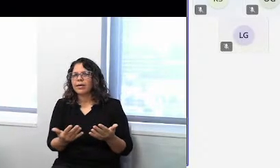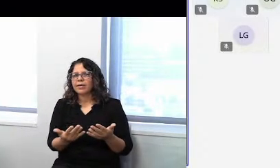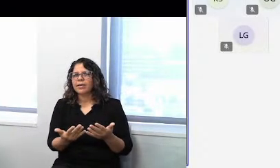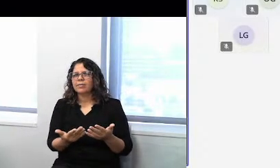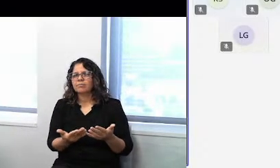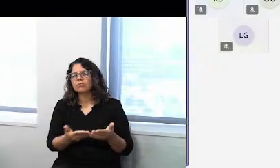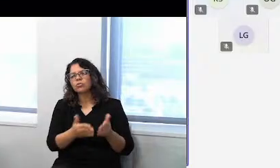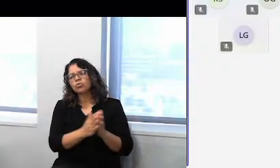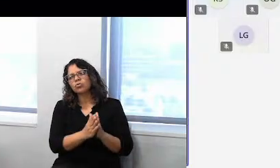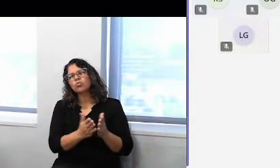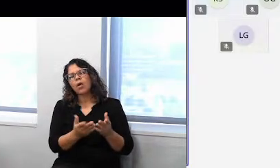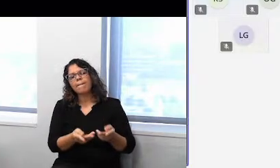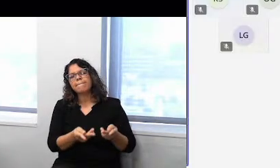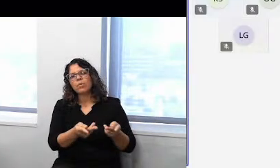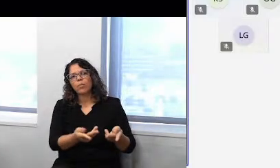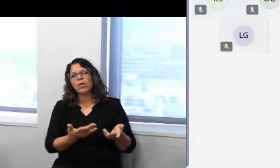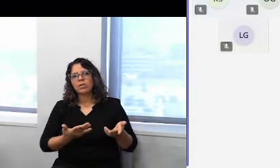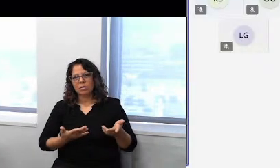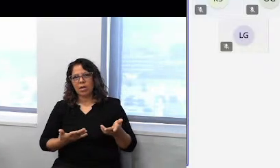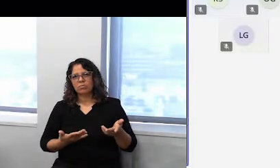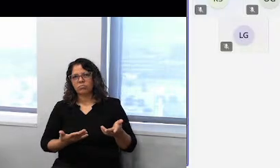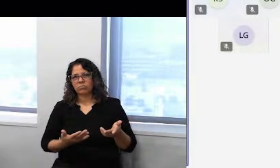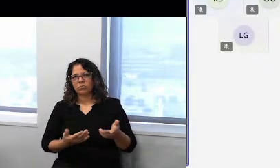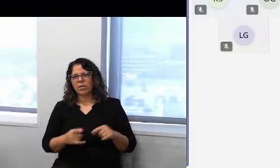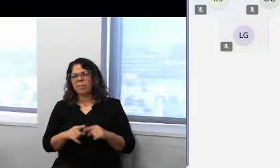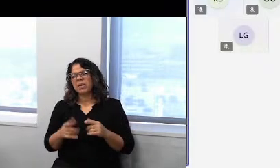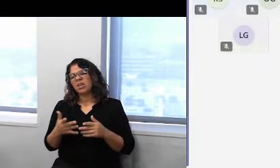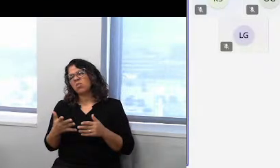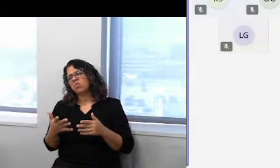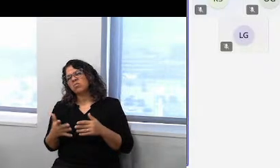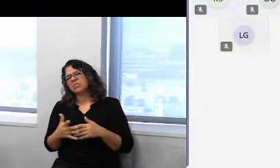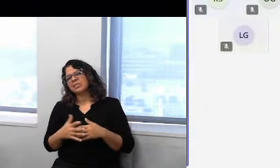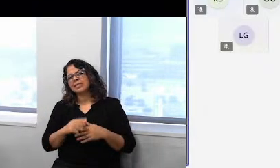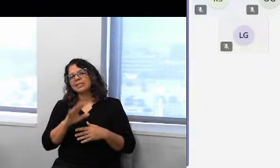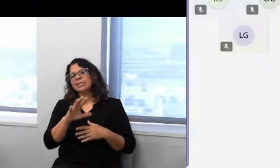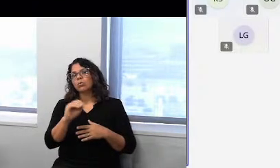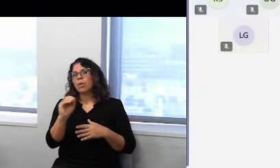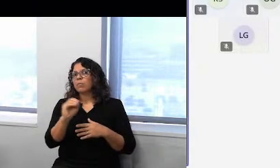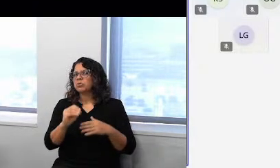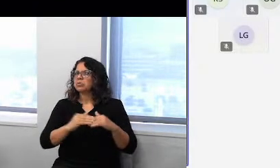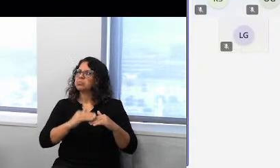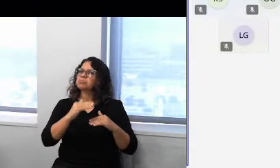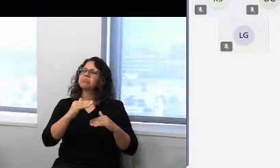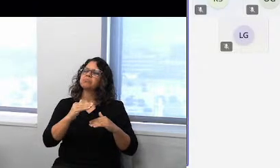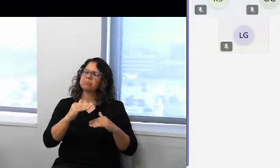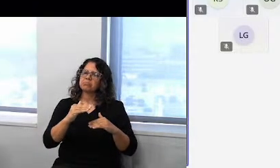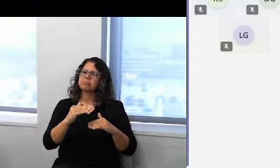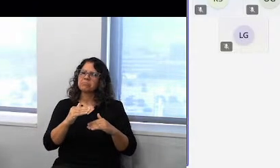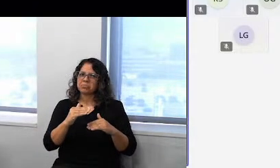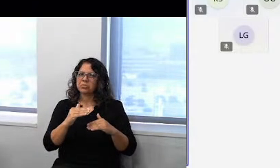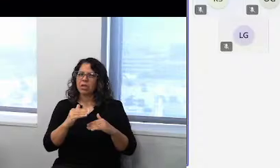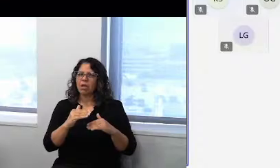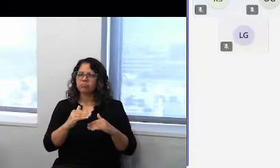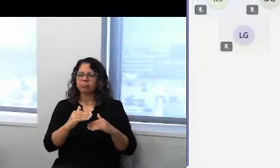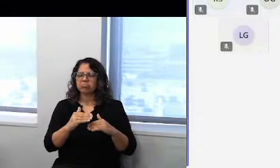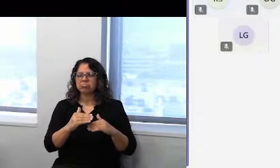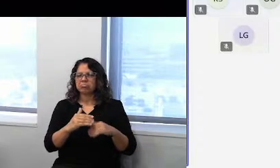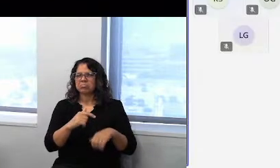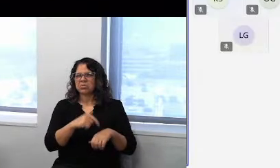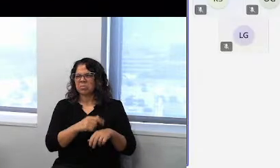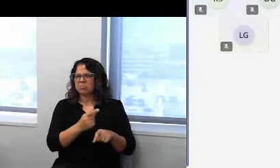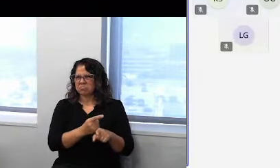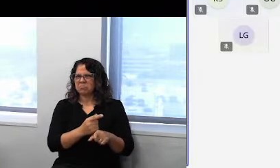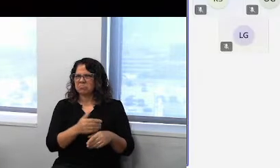are under construction, moving on schedules, doing very well. Okay, and do you know if there's somewhere in the rate petition we can look to see